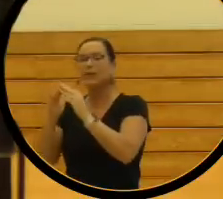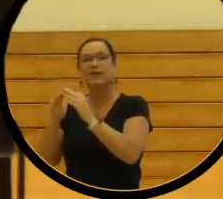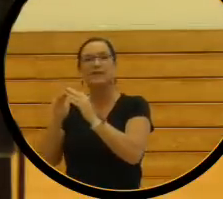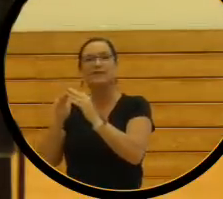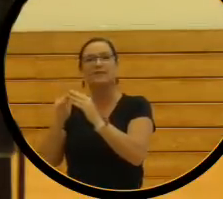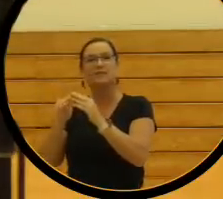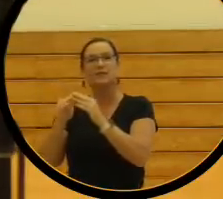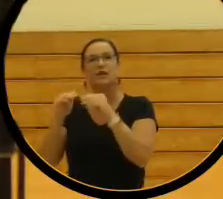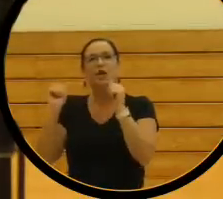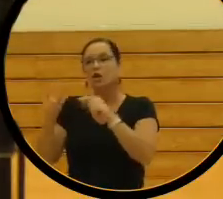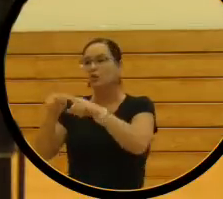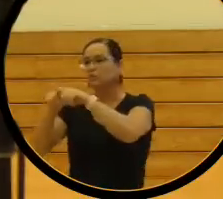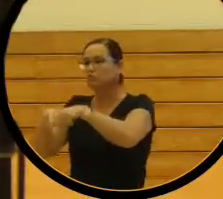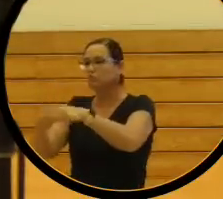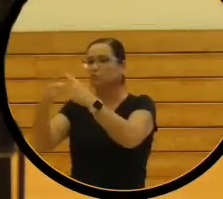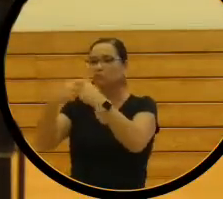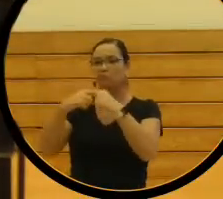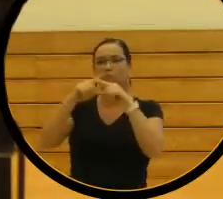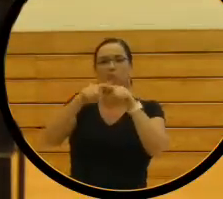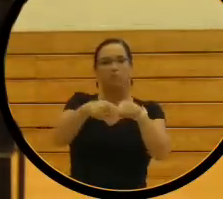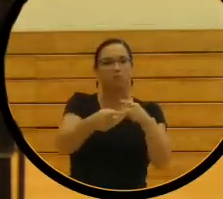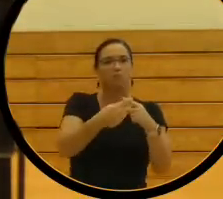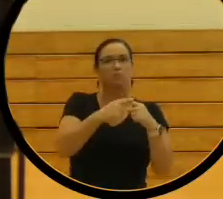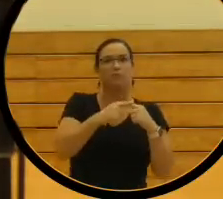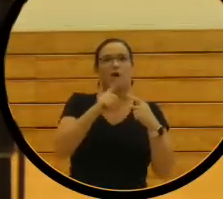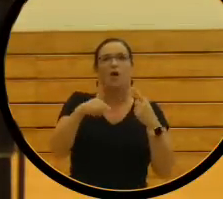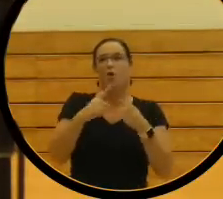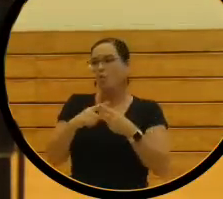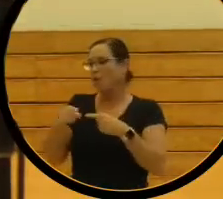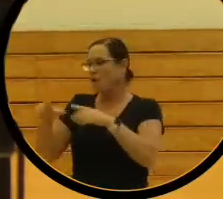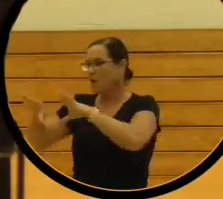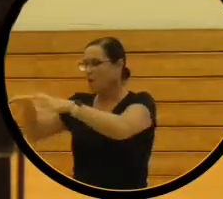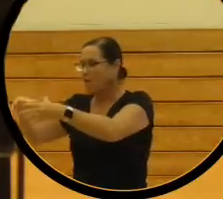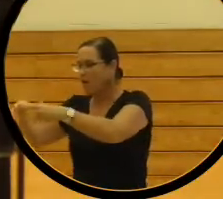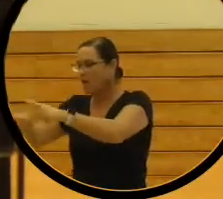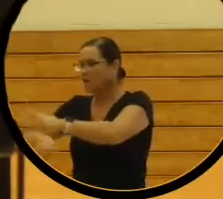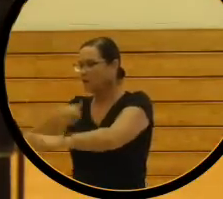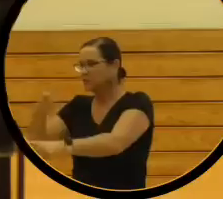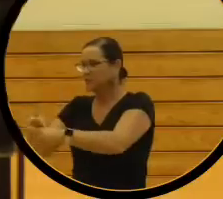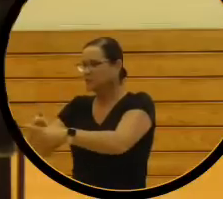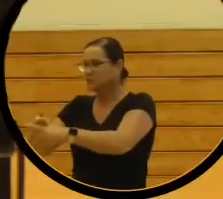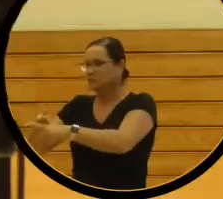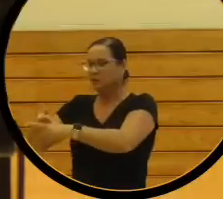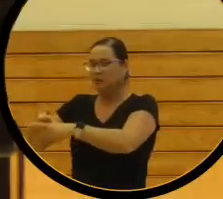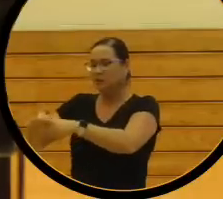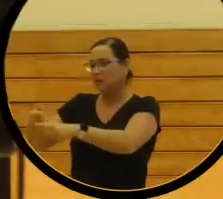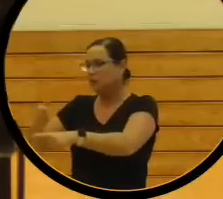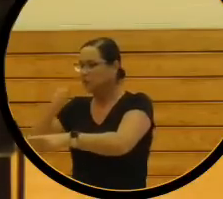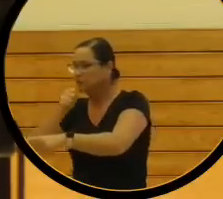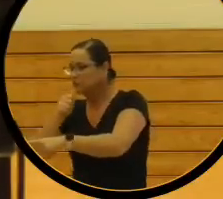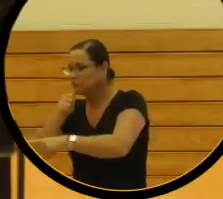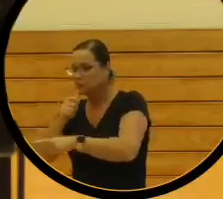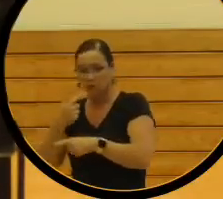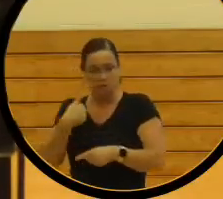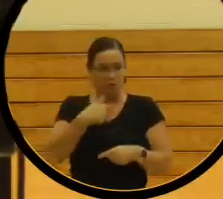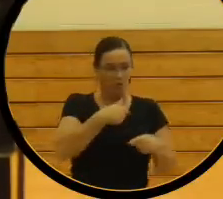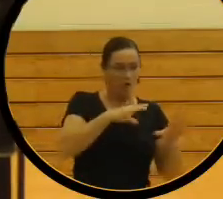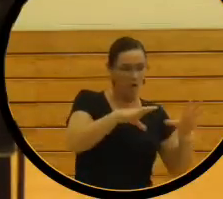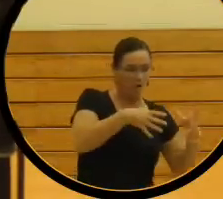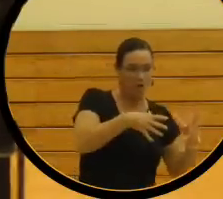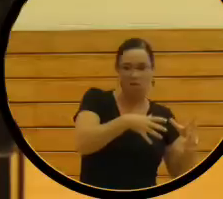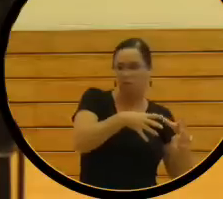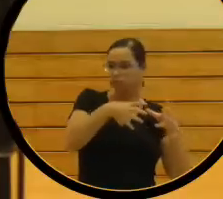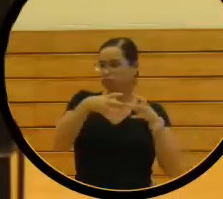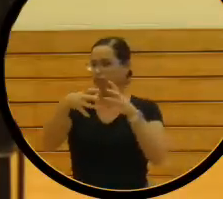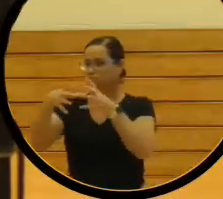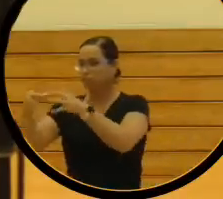come to rely on one another. When one community is deeply impacted, you have the relationships and resources available to